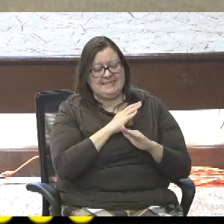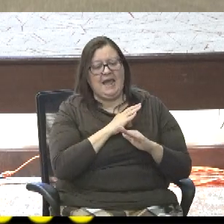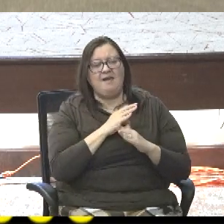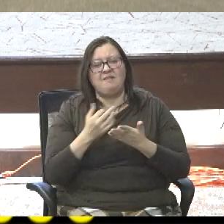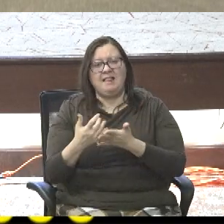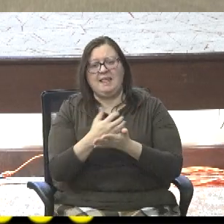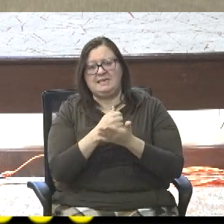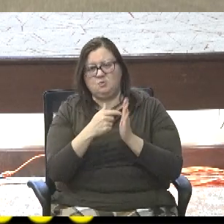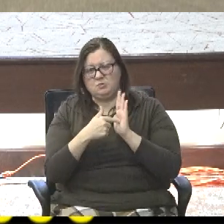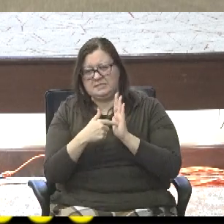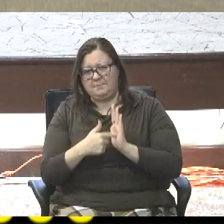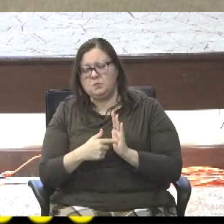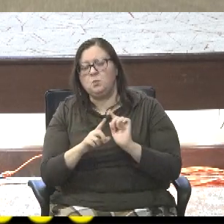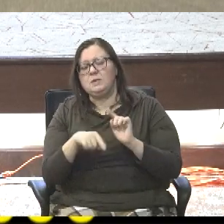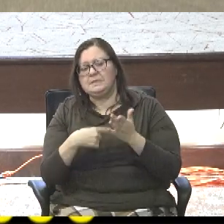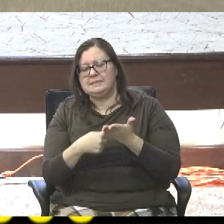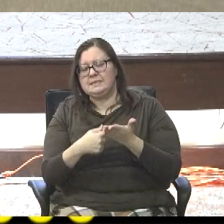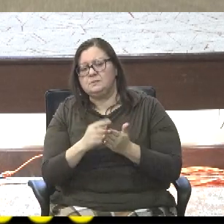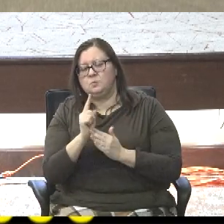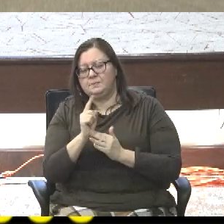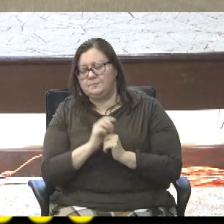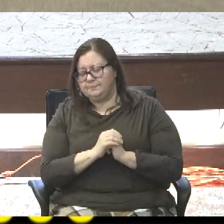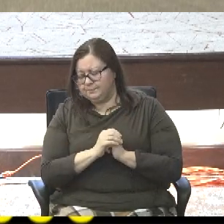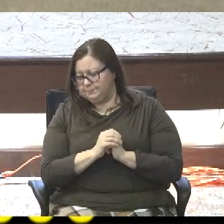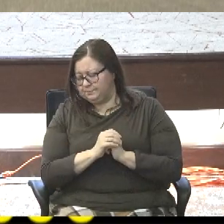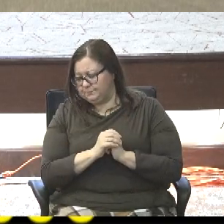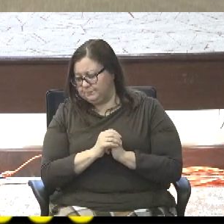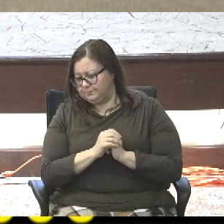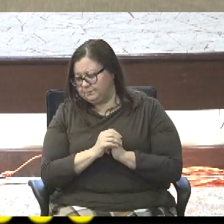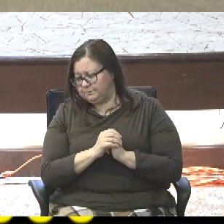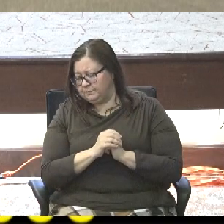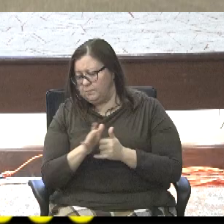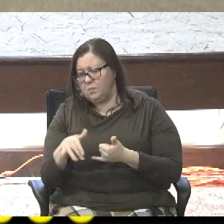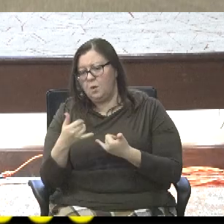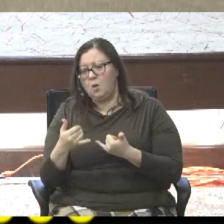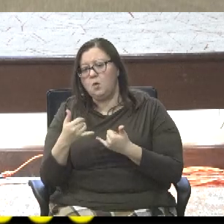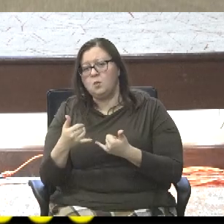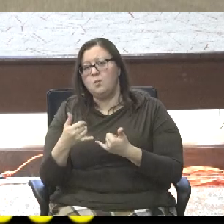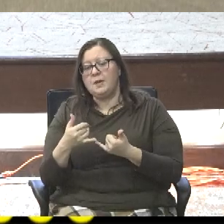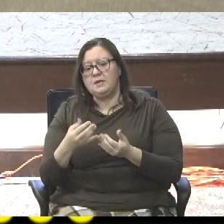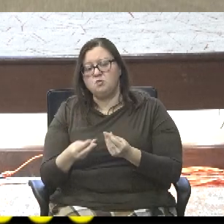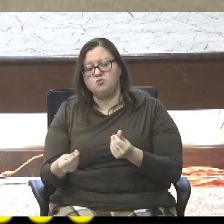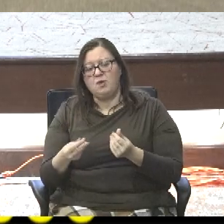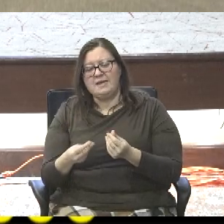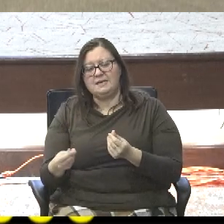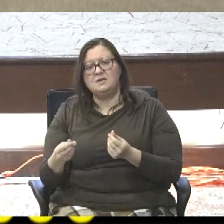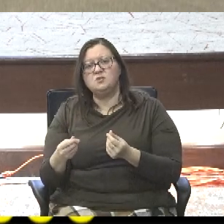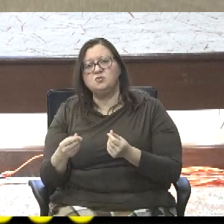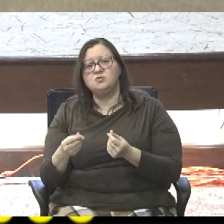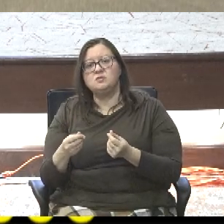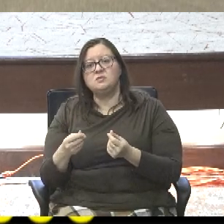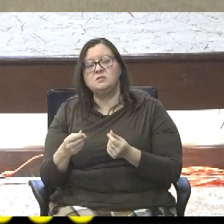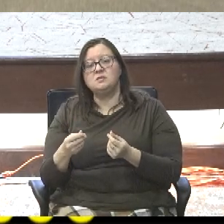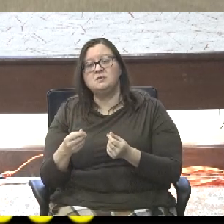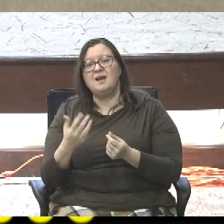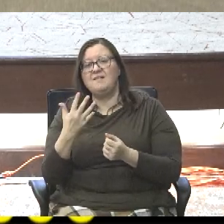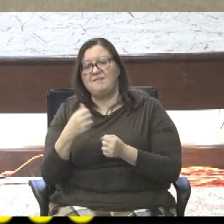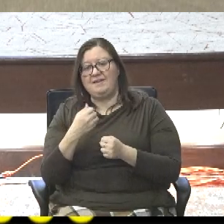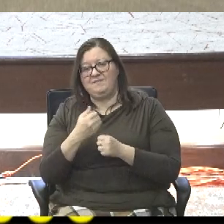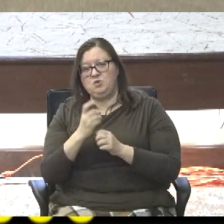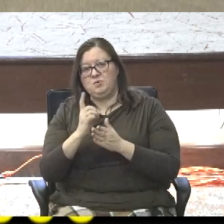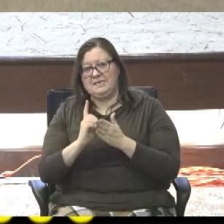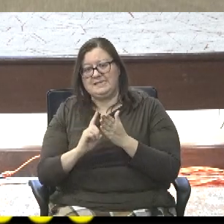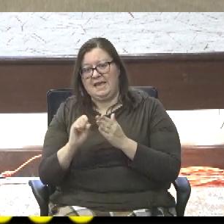we're going to talk about this in just a minute, but the current drainage criteria calls for the design for a 5-year